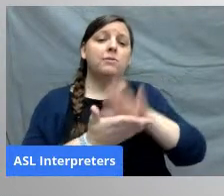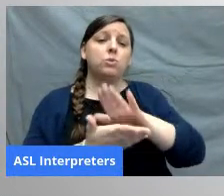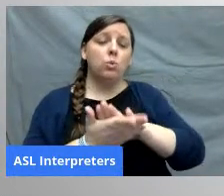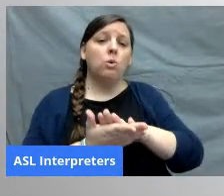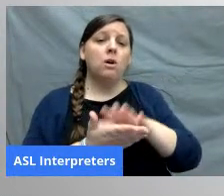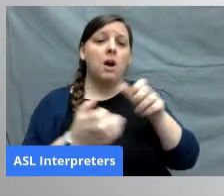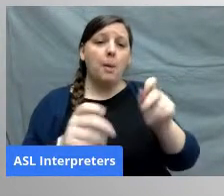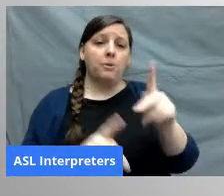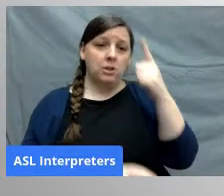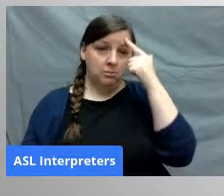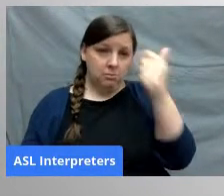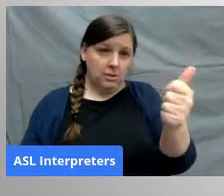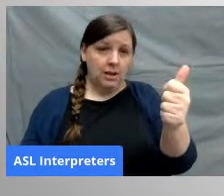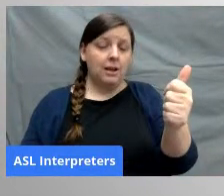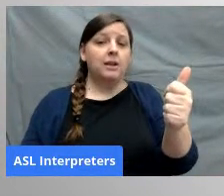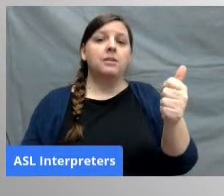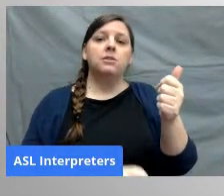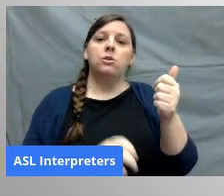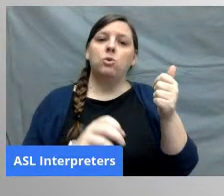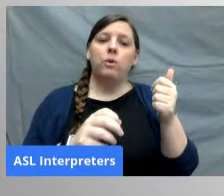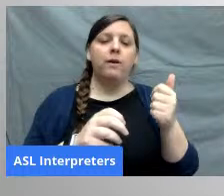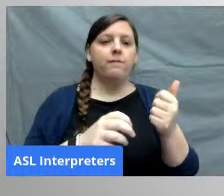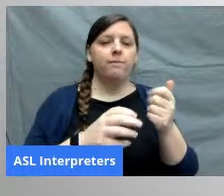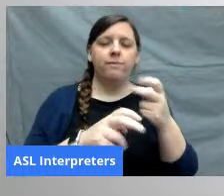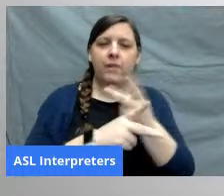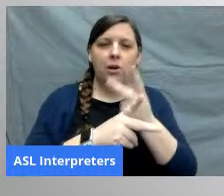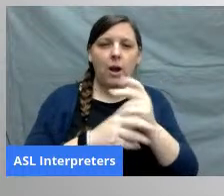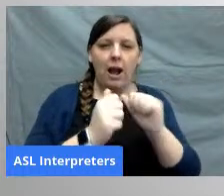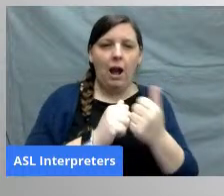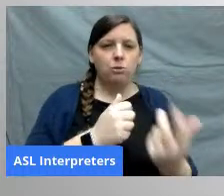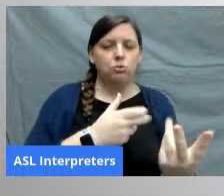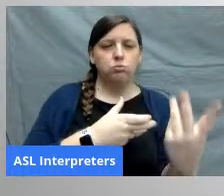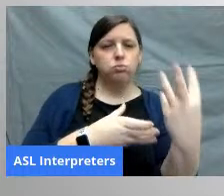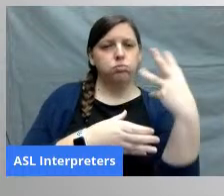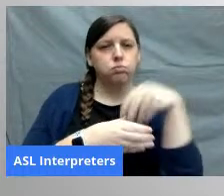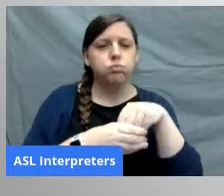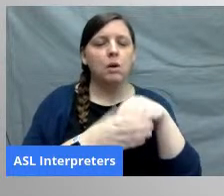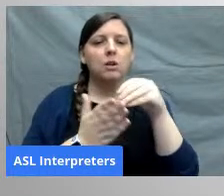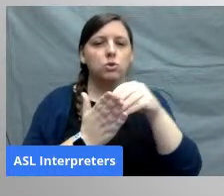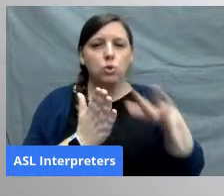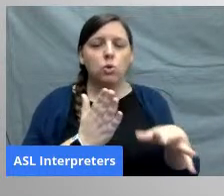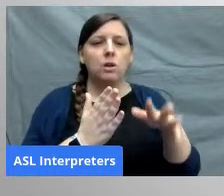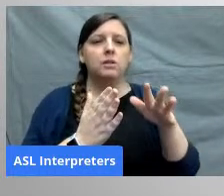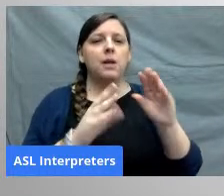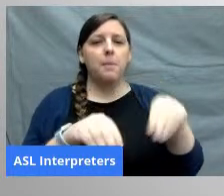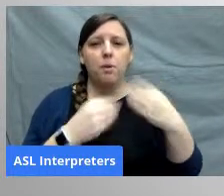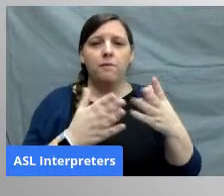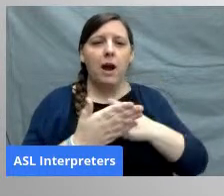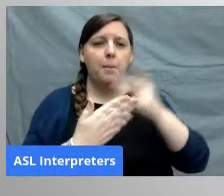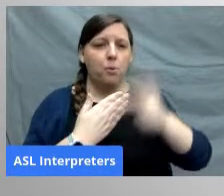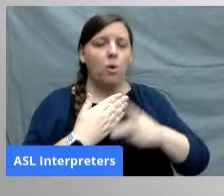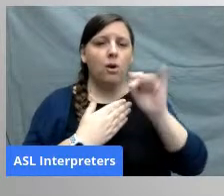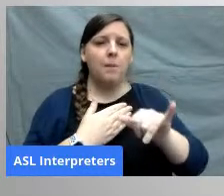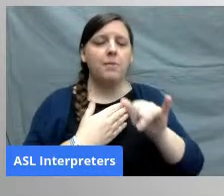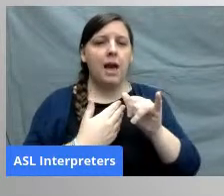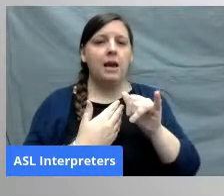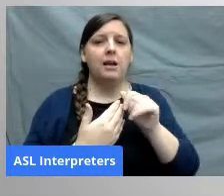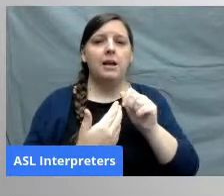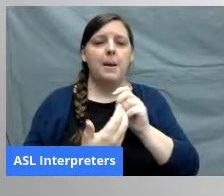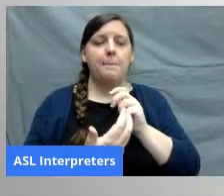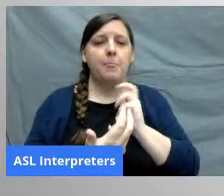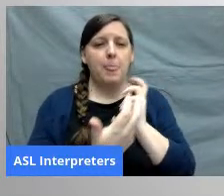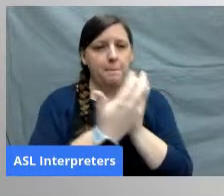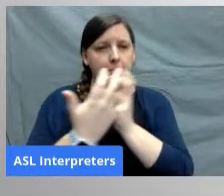those students in enrichment and provides a program that meets the academic needs that were fostered by learning